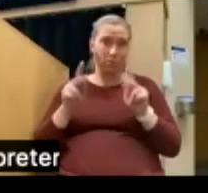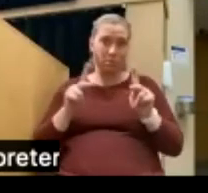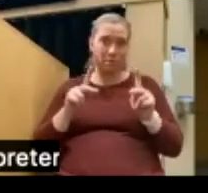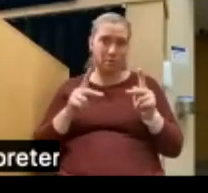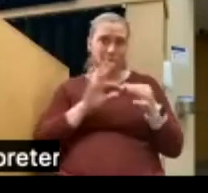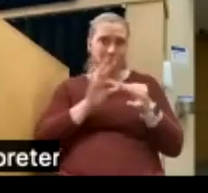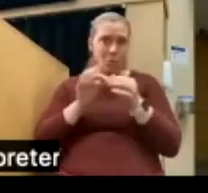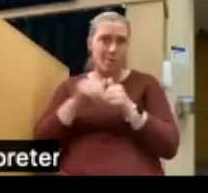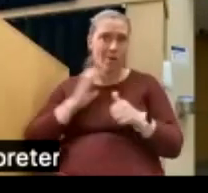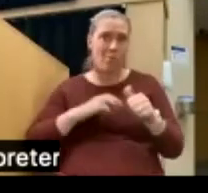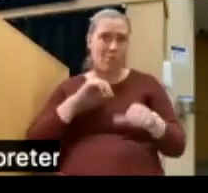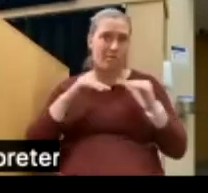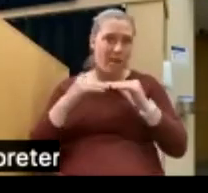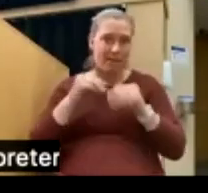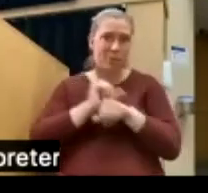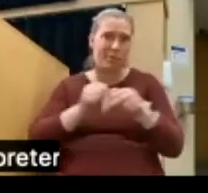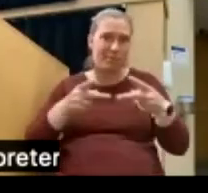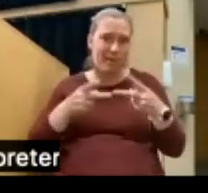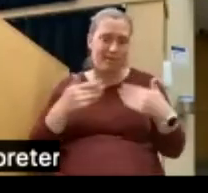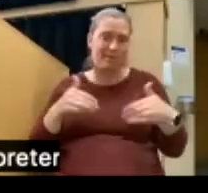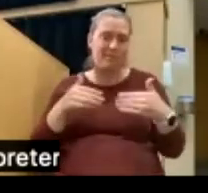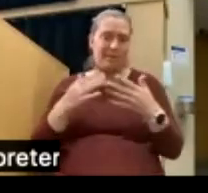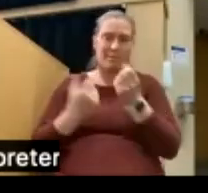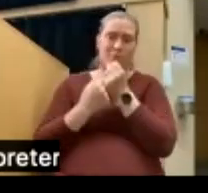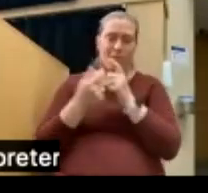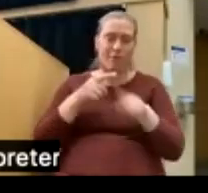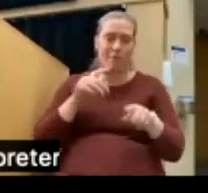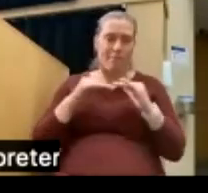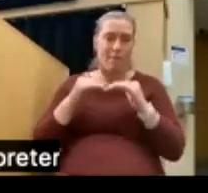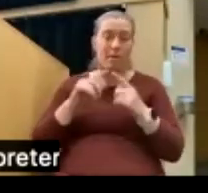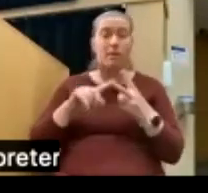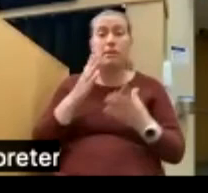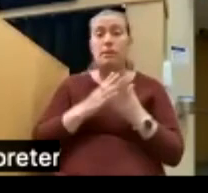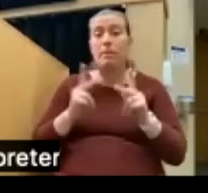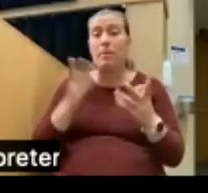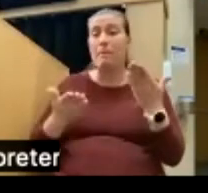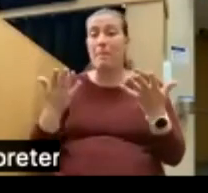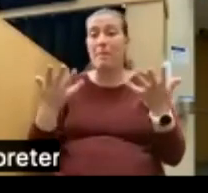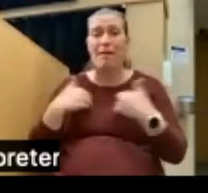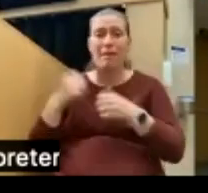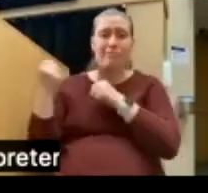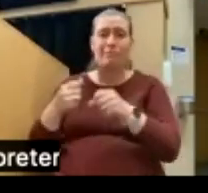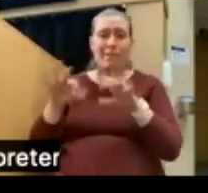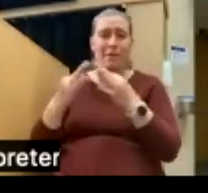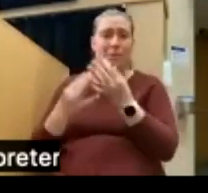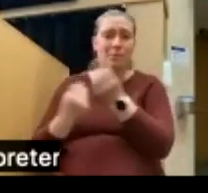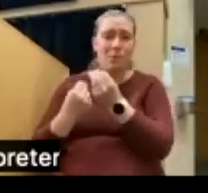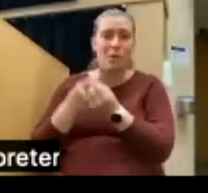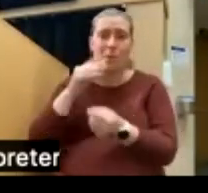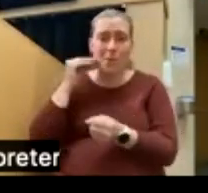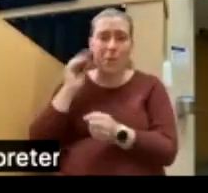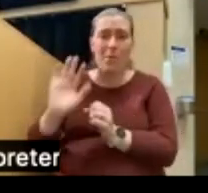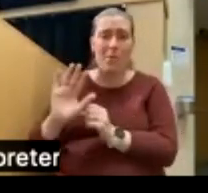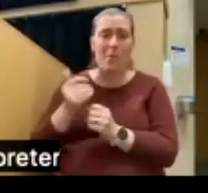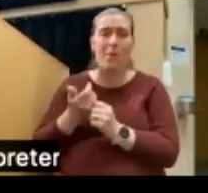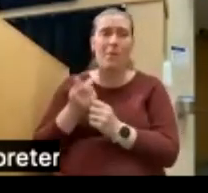and our support that we get there that's important. You know, for other people, it might be, you know, the people that are in their home or the ability to